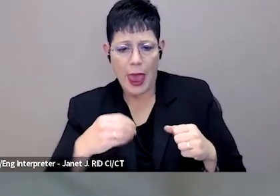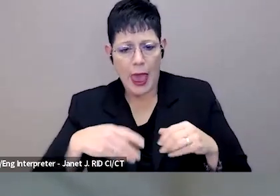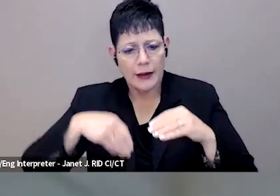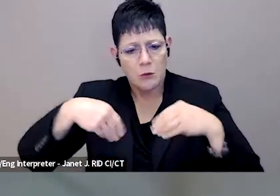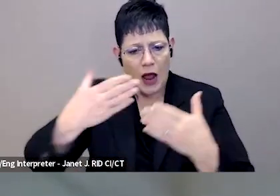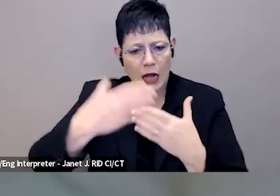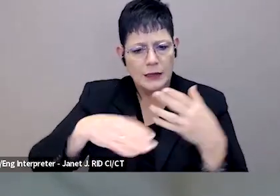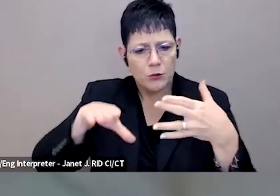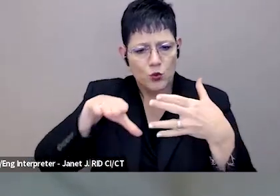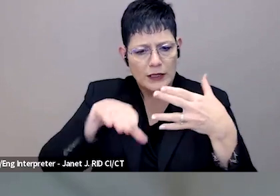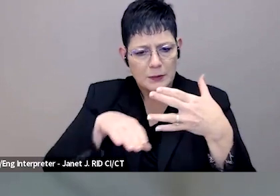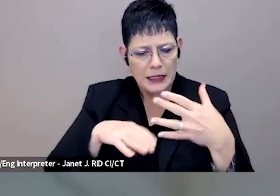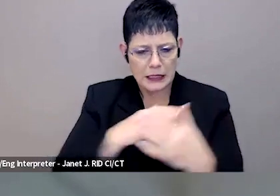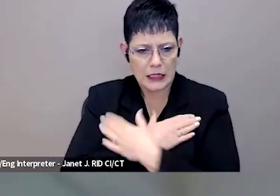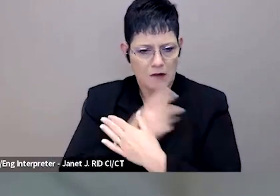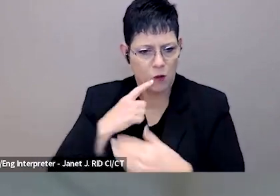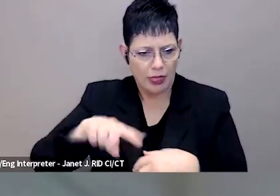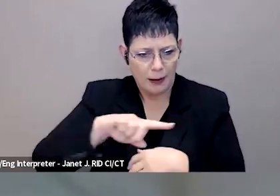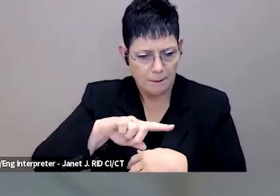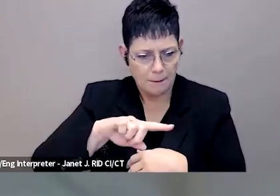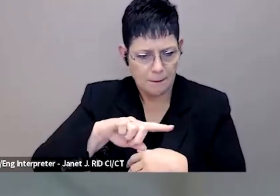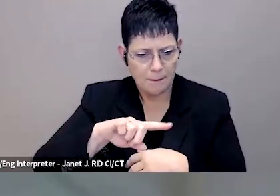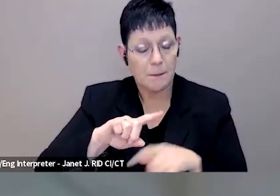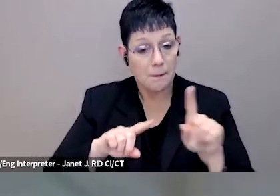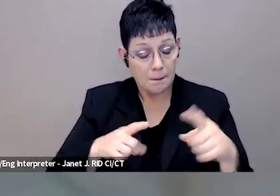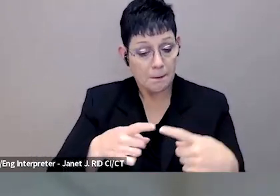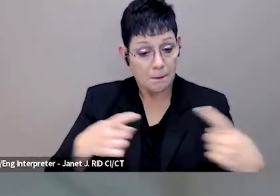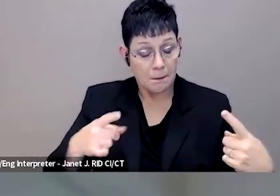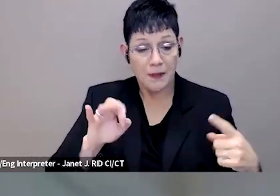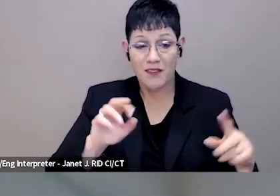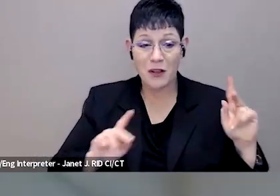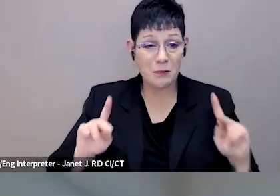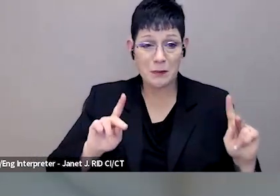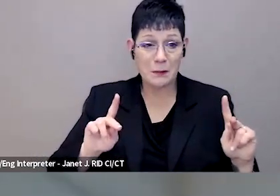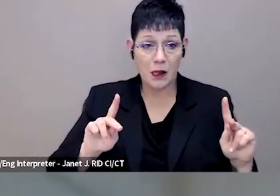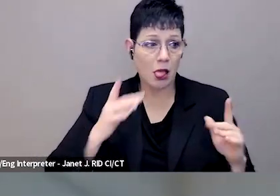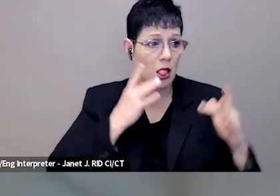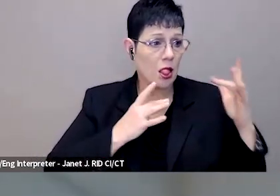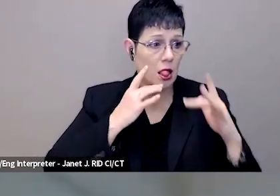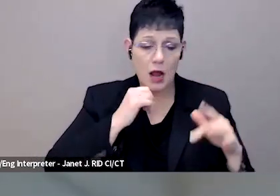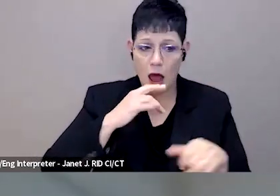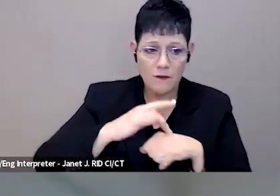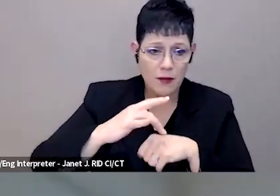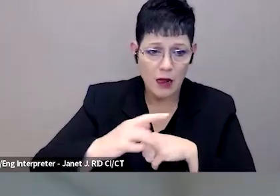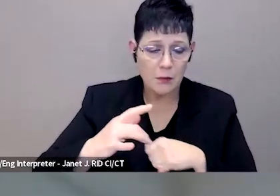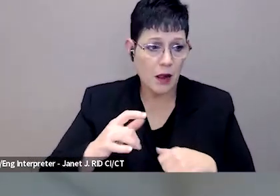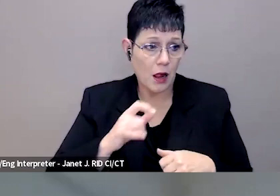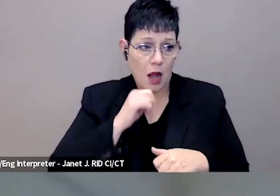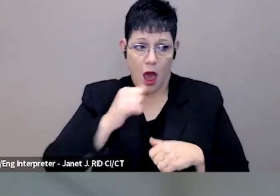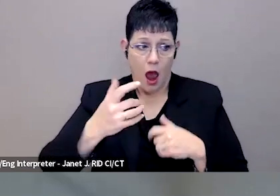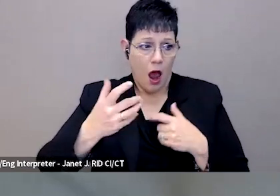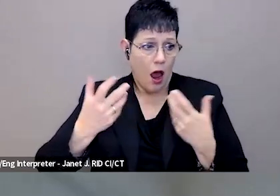needed. But conversely, when direct care workers are not available or not accessible or